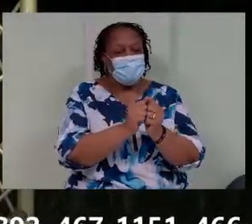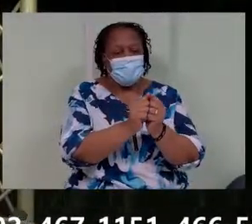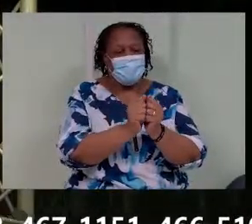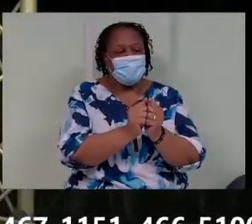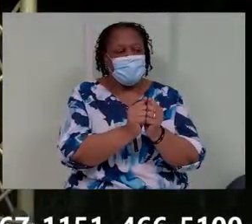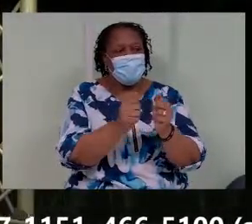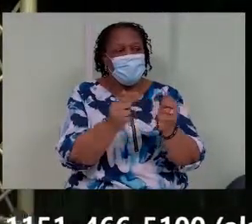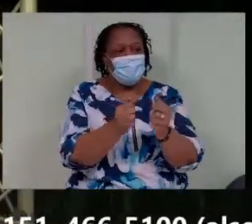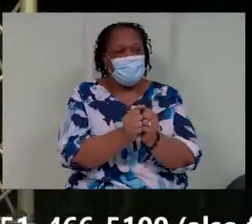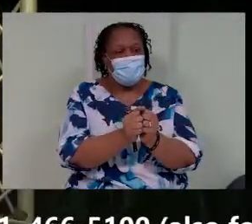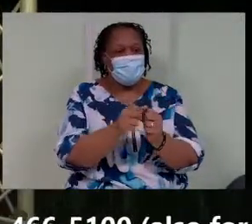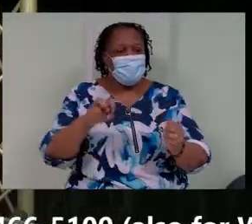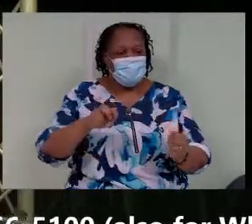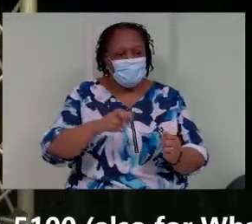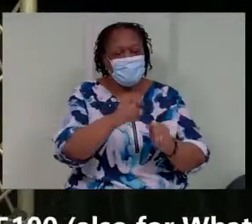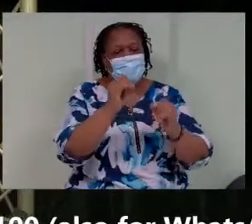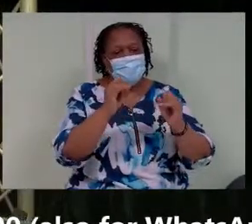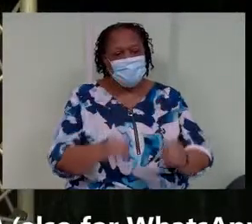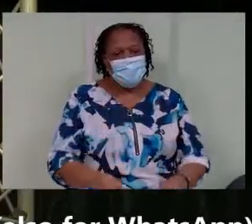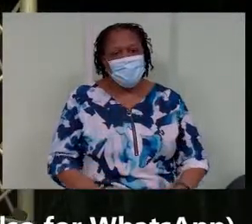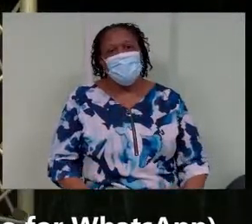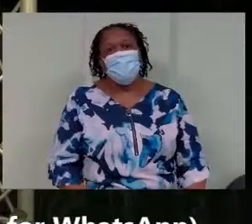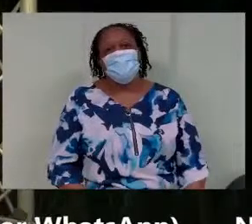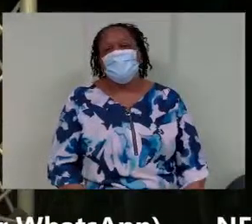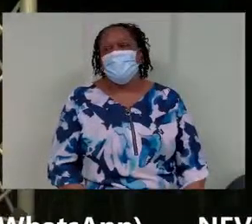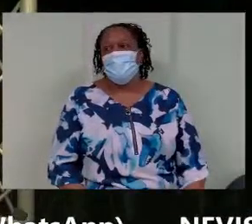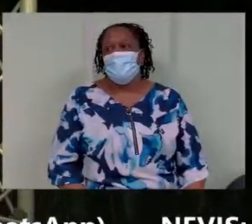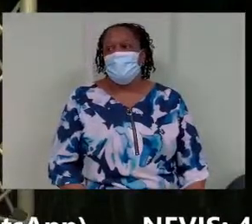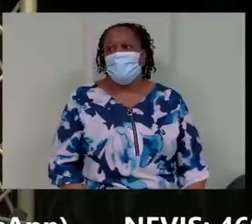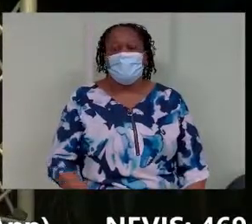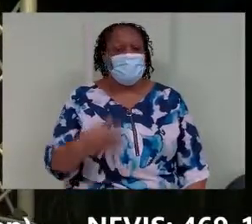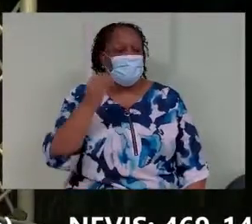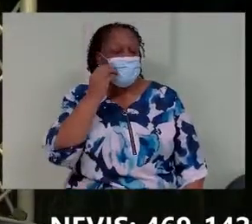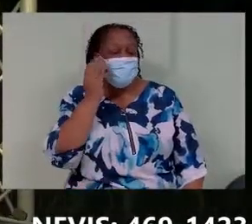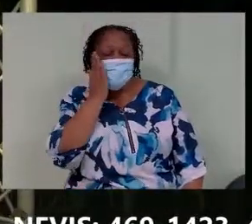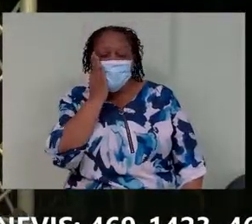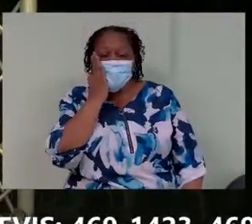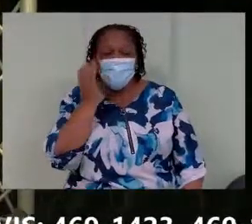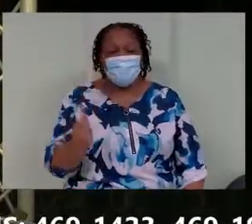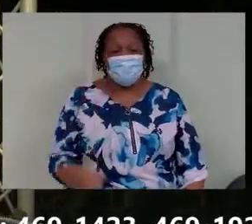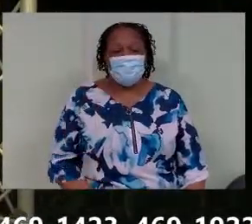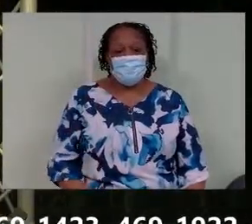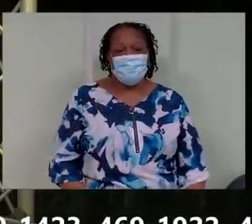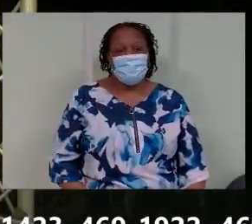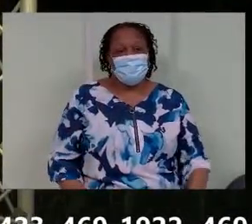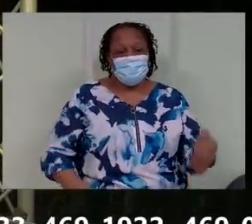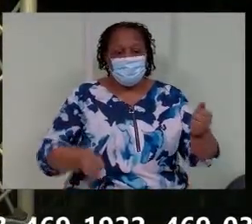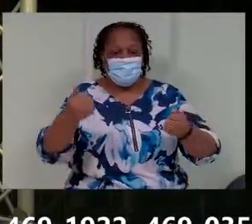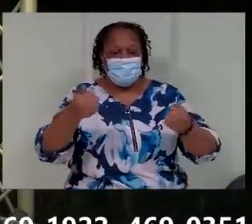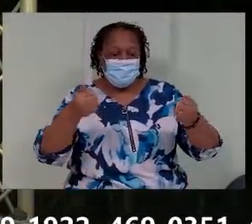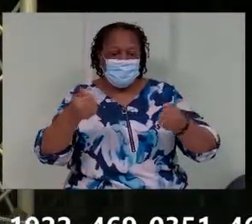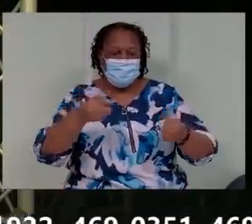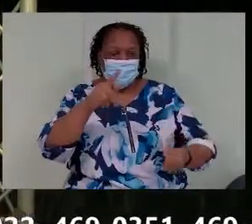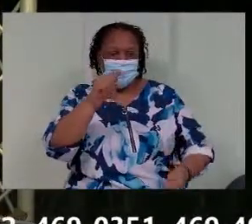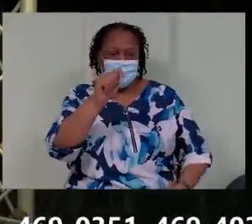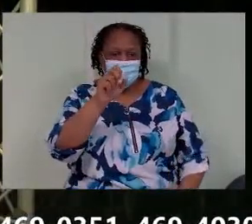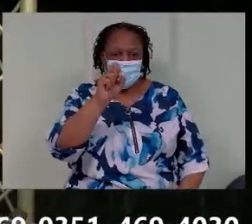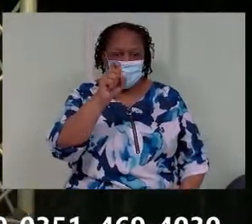Authority, the hotel industry, the taxi operators. We are